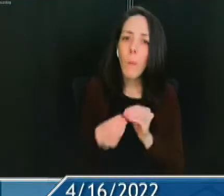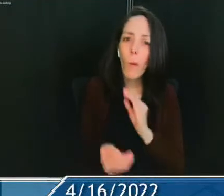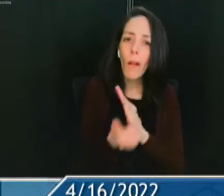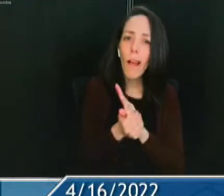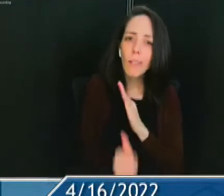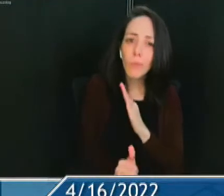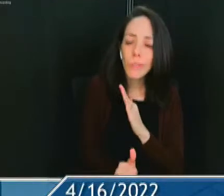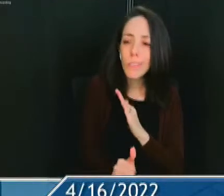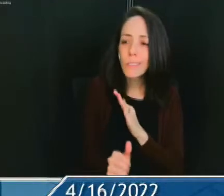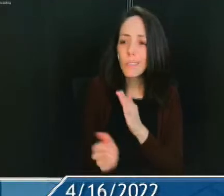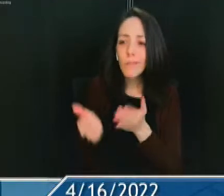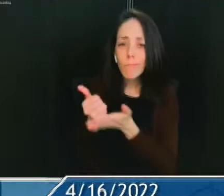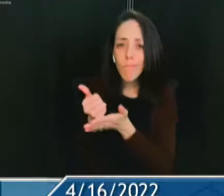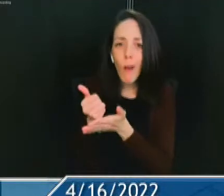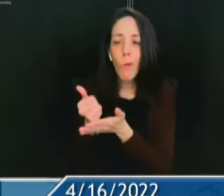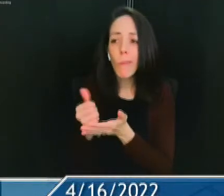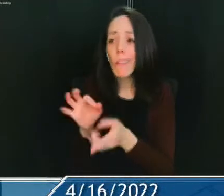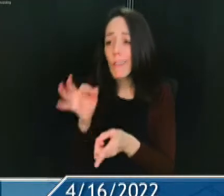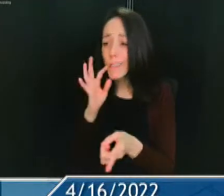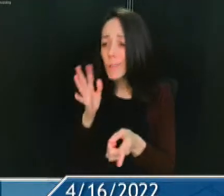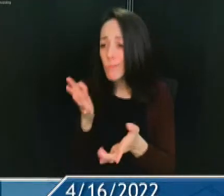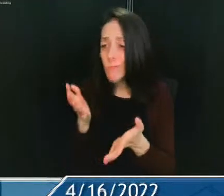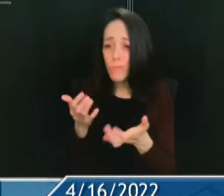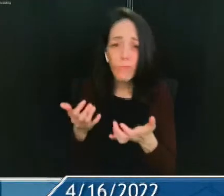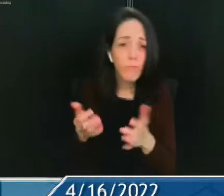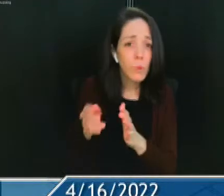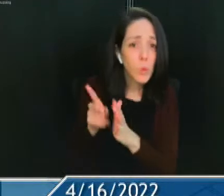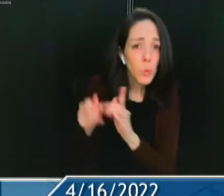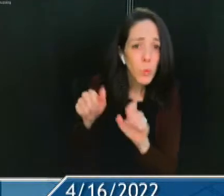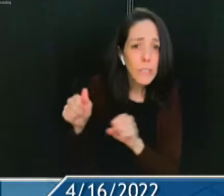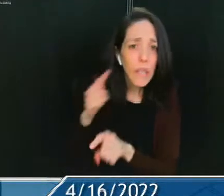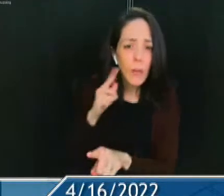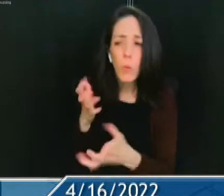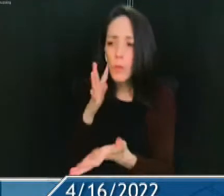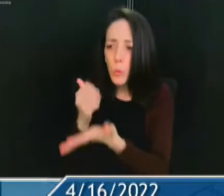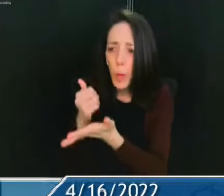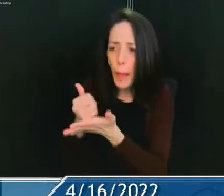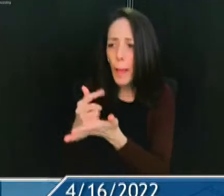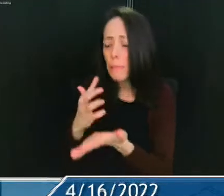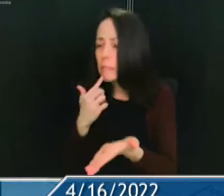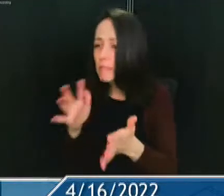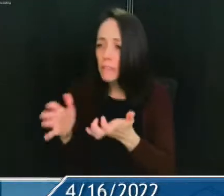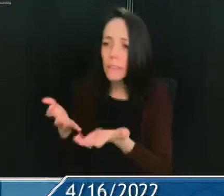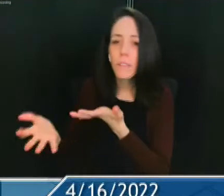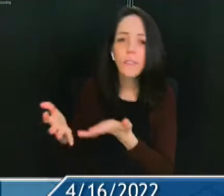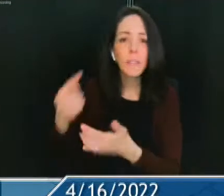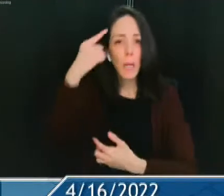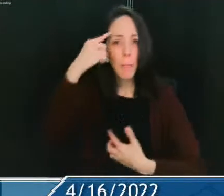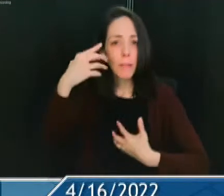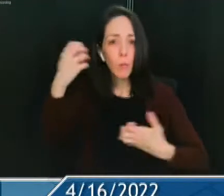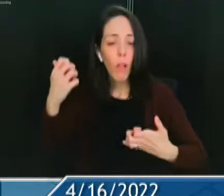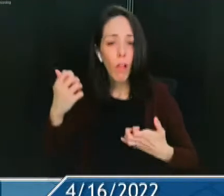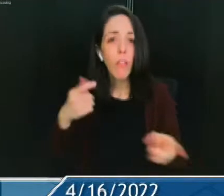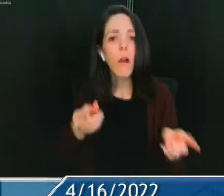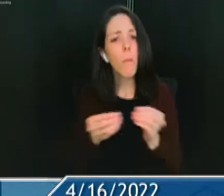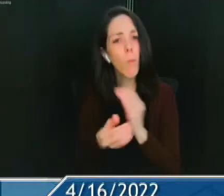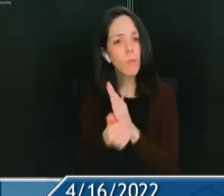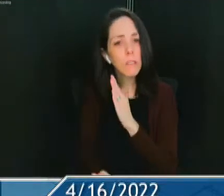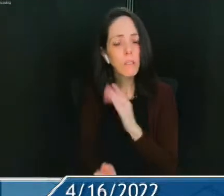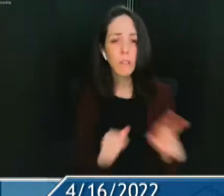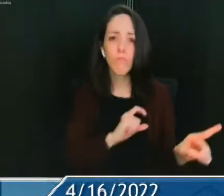police officers, so PSRT should be authorized to respond to calls from apparently suicidal individuals. The